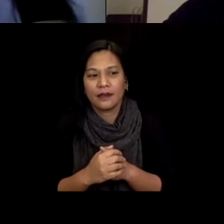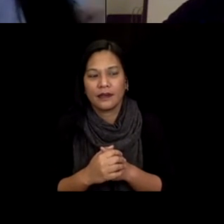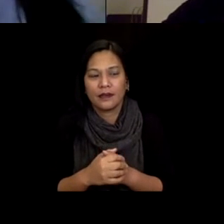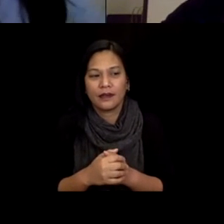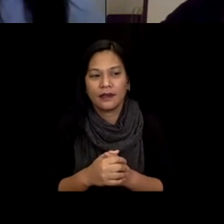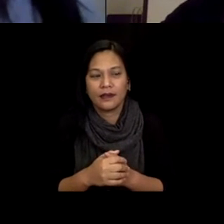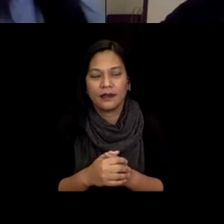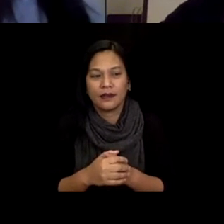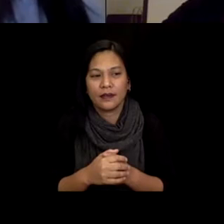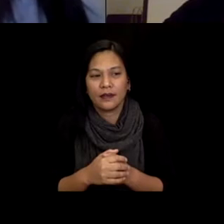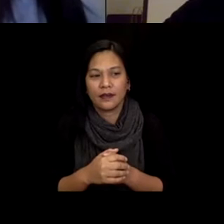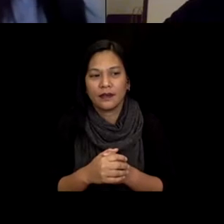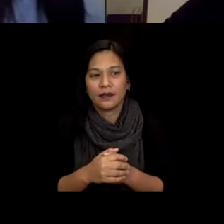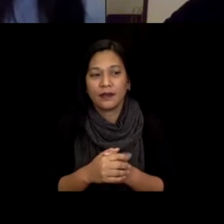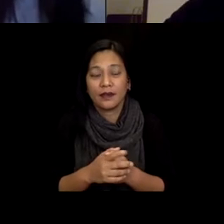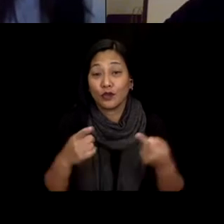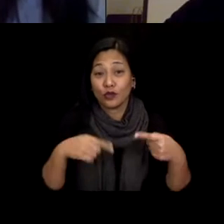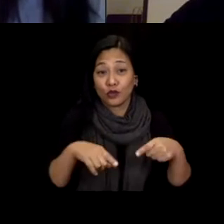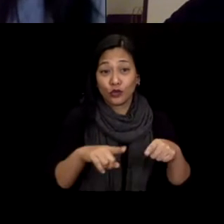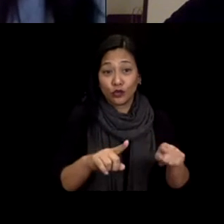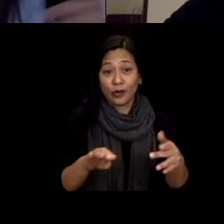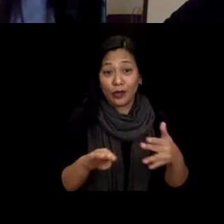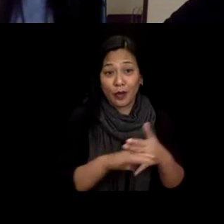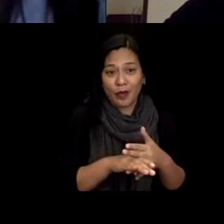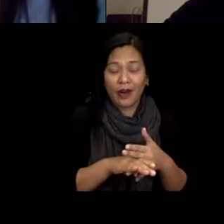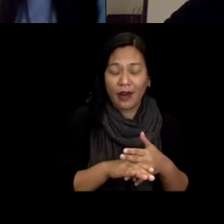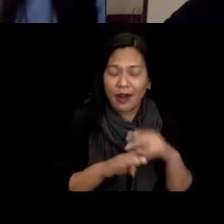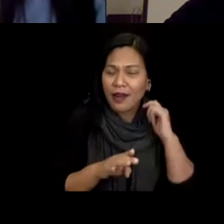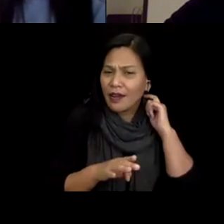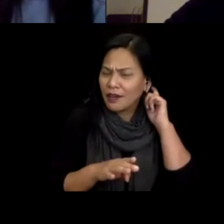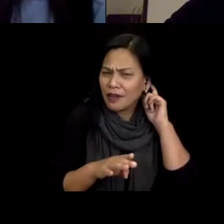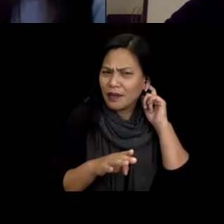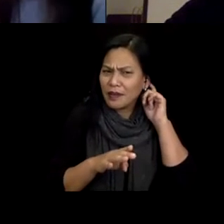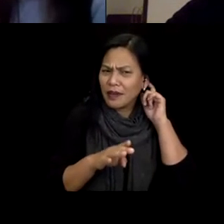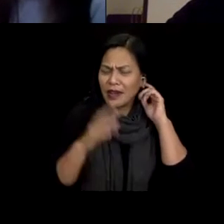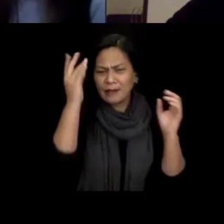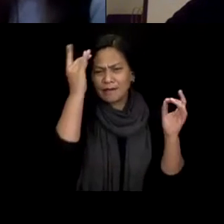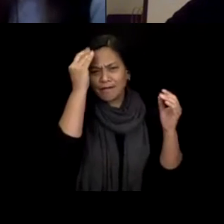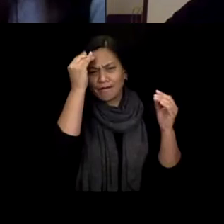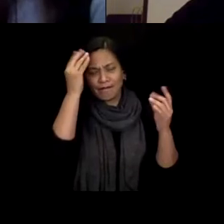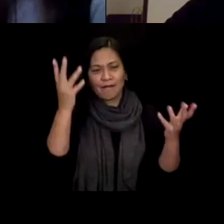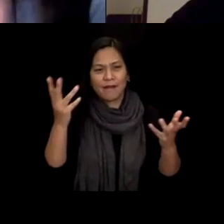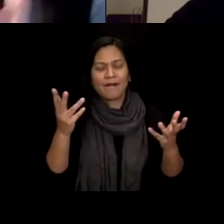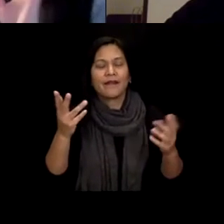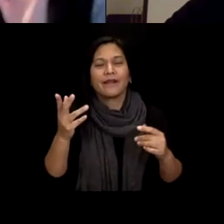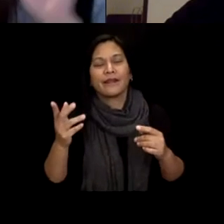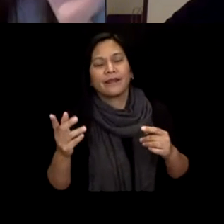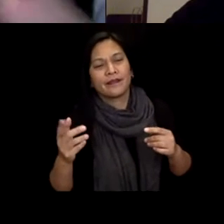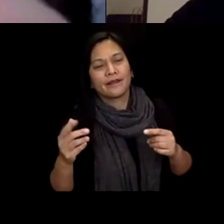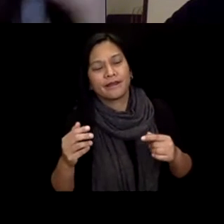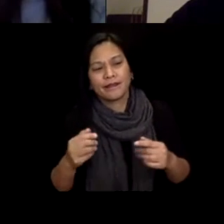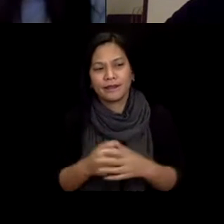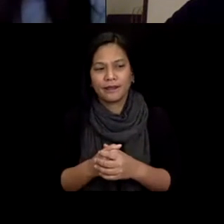As I was on break, I was thinking about that relationship between